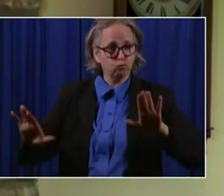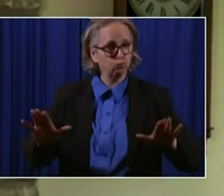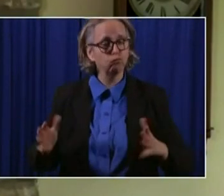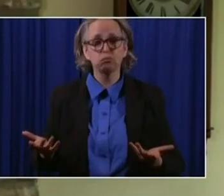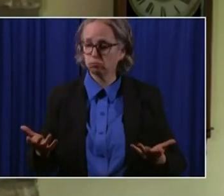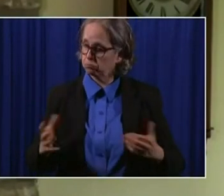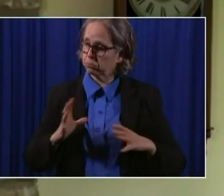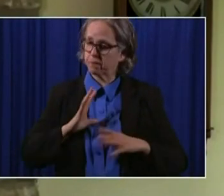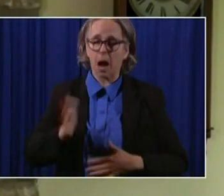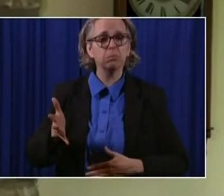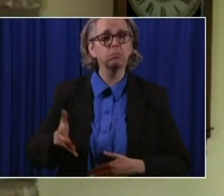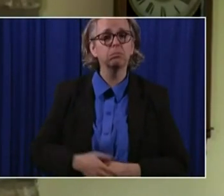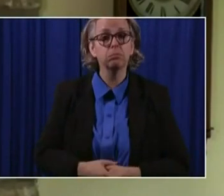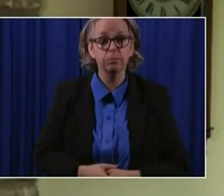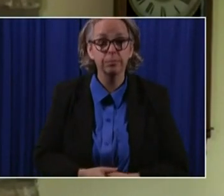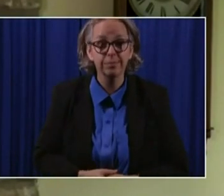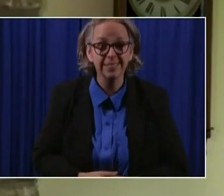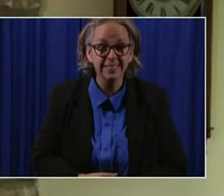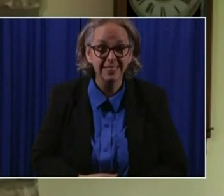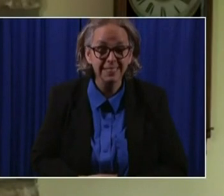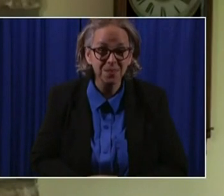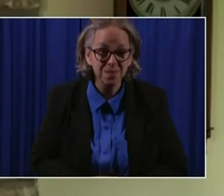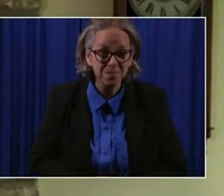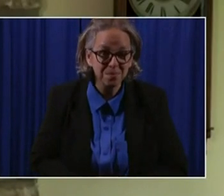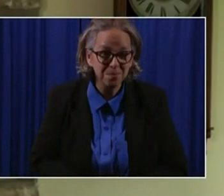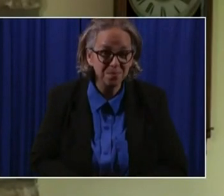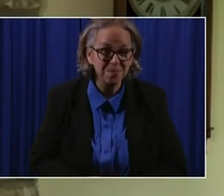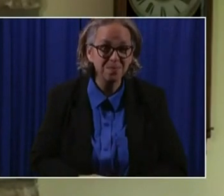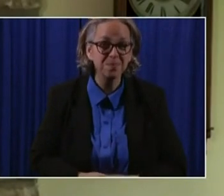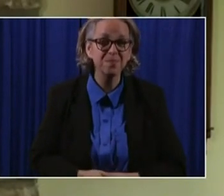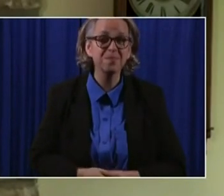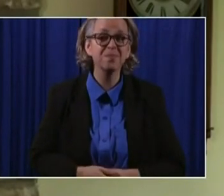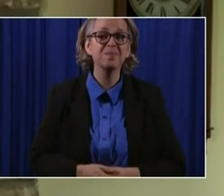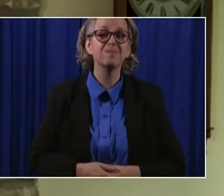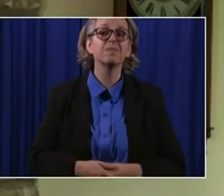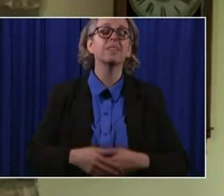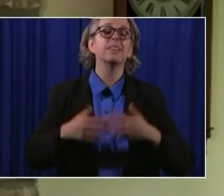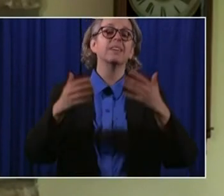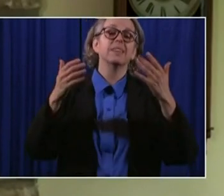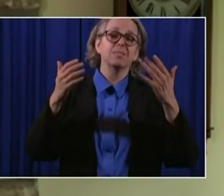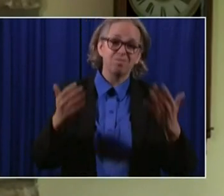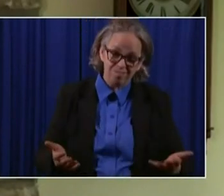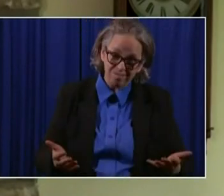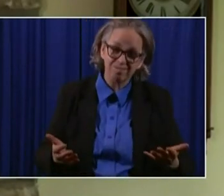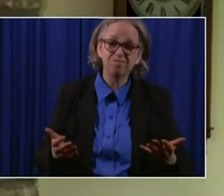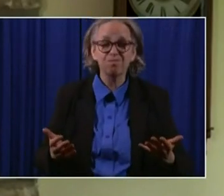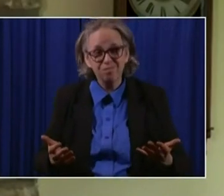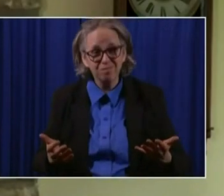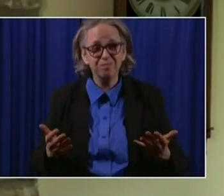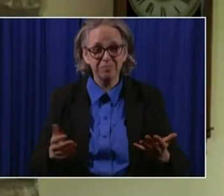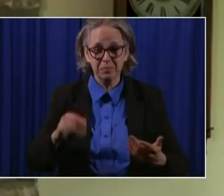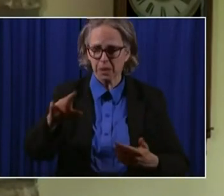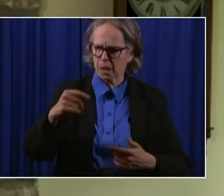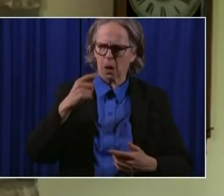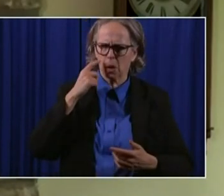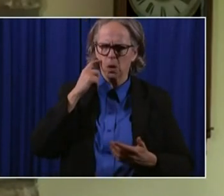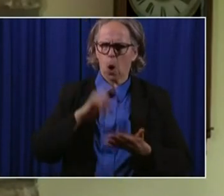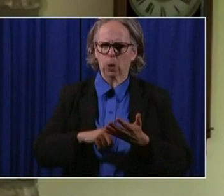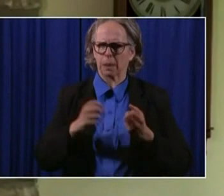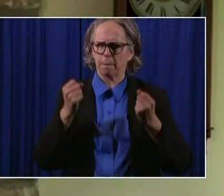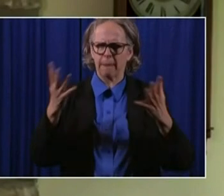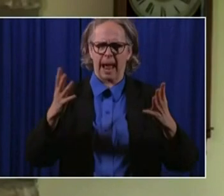We have noticed that a good number of our urban schools, our city schools,